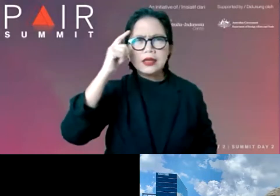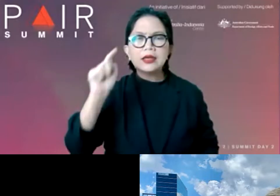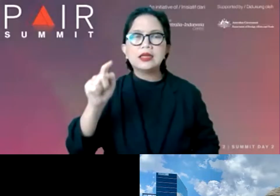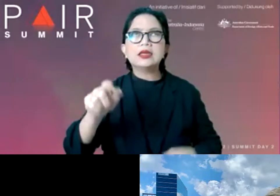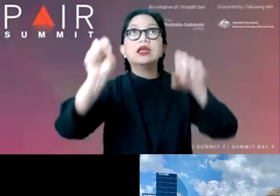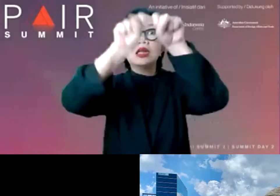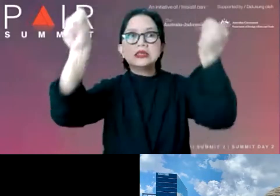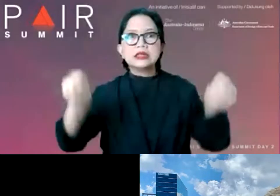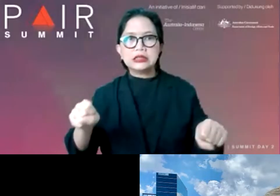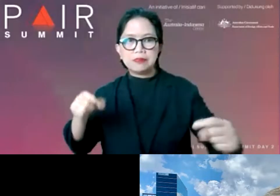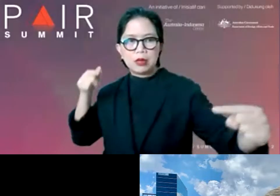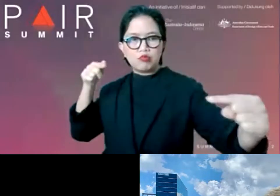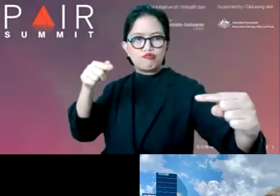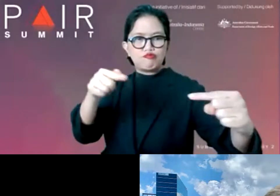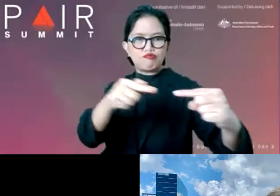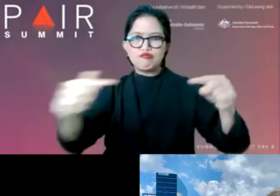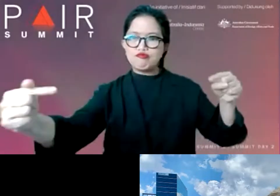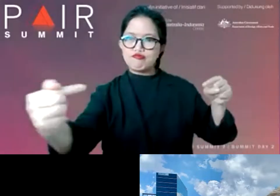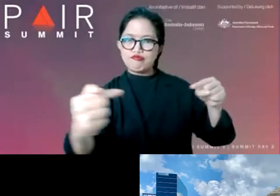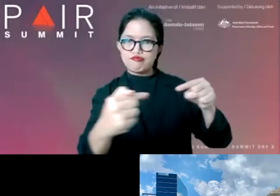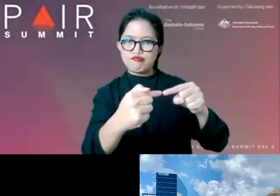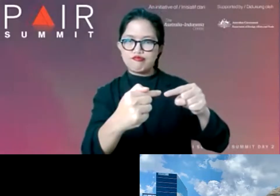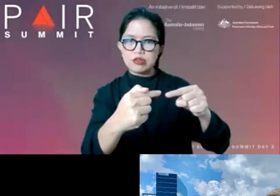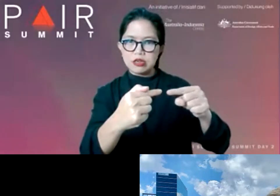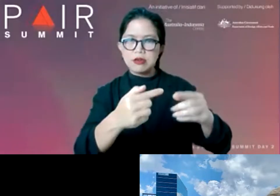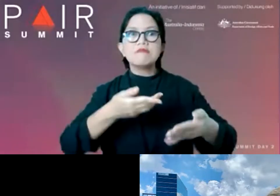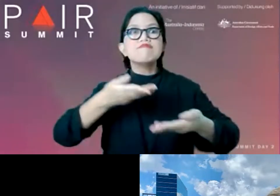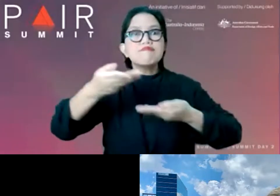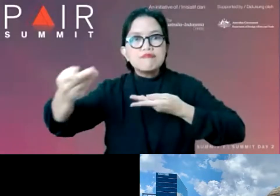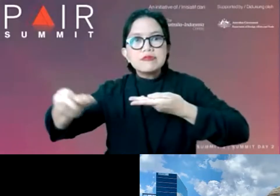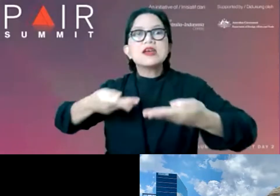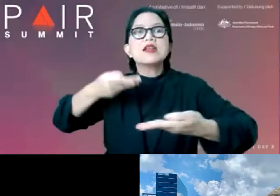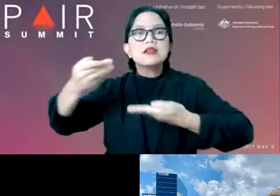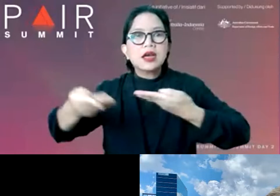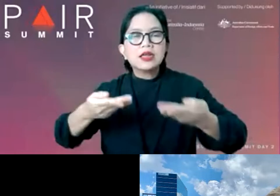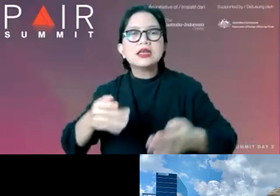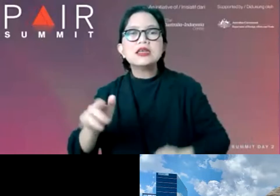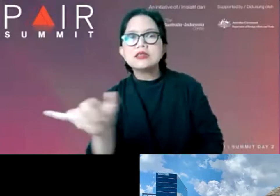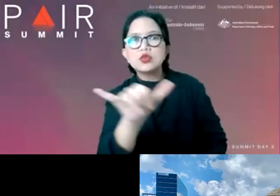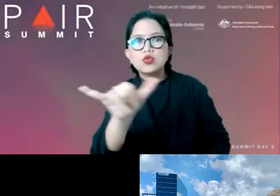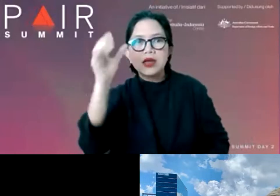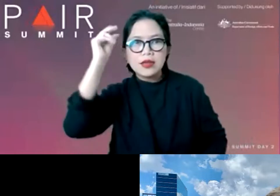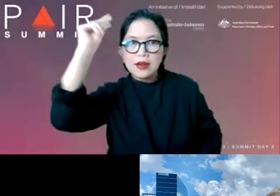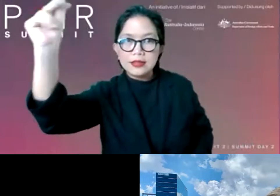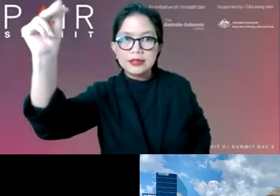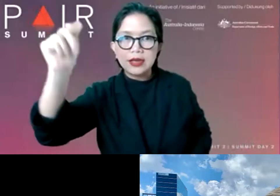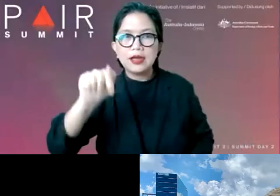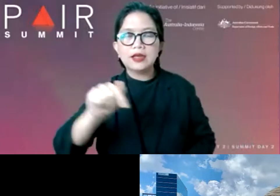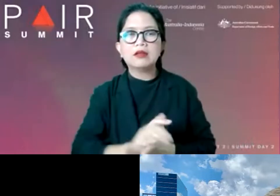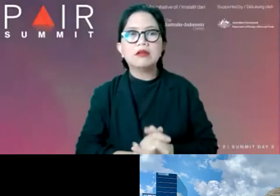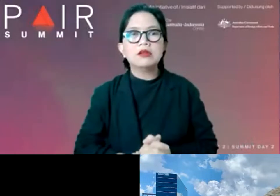in a predetermined way isn't necessarily the case. And healthcare is more like an ecosystem. We're a bit organic, if you